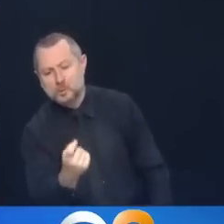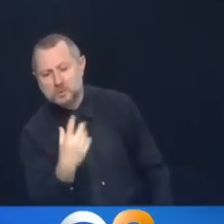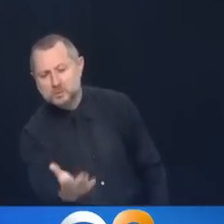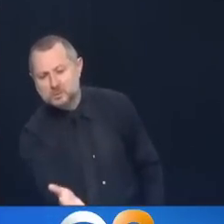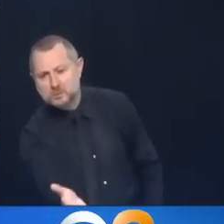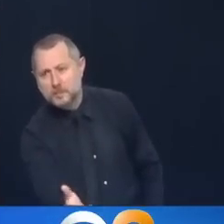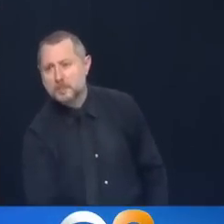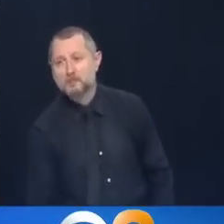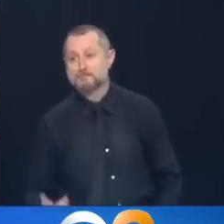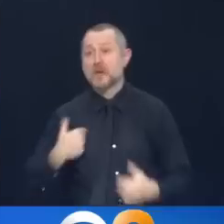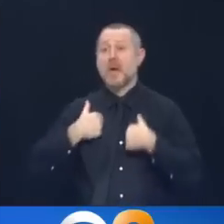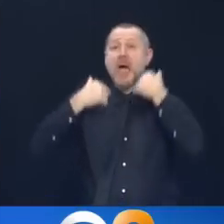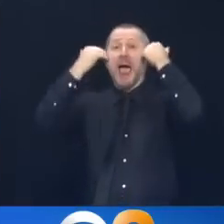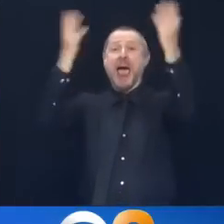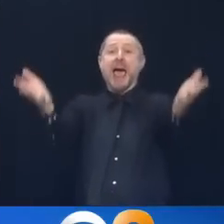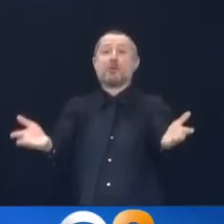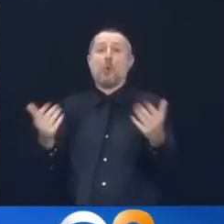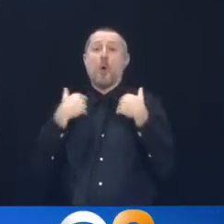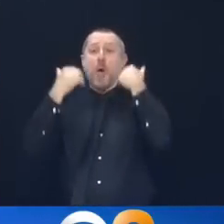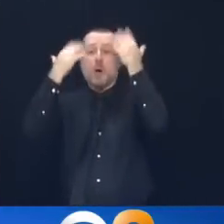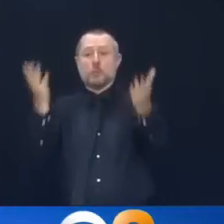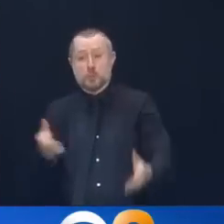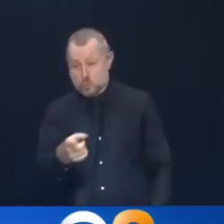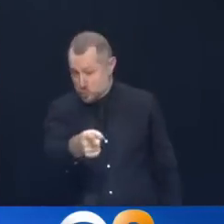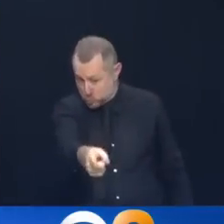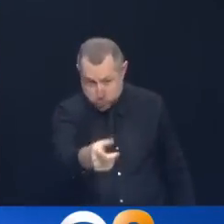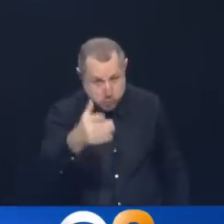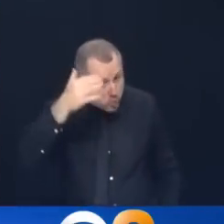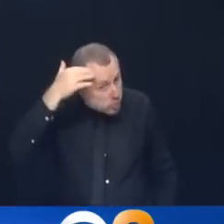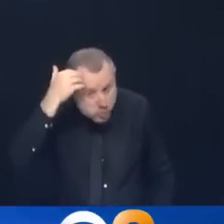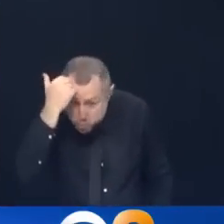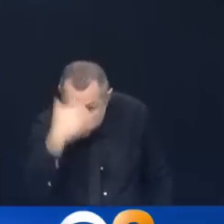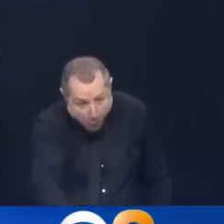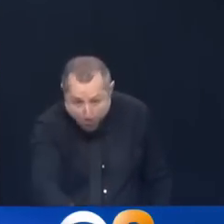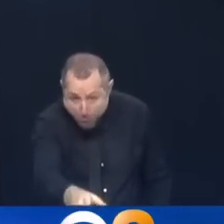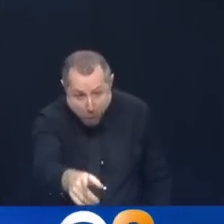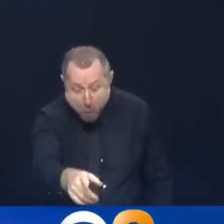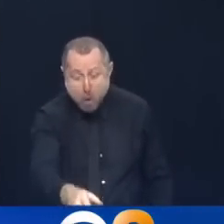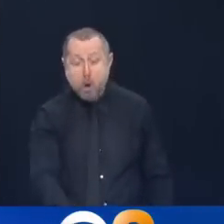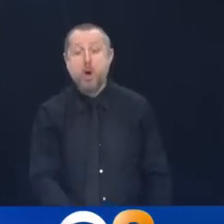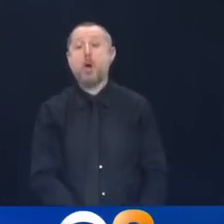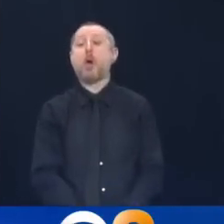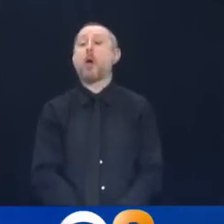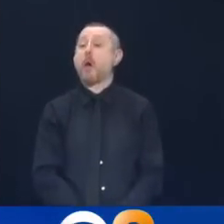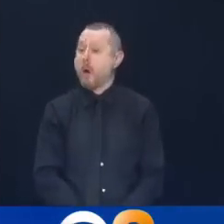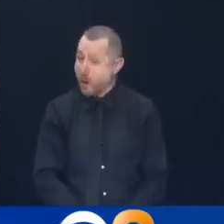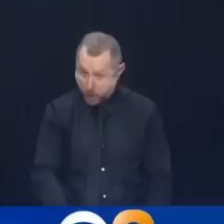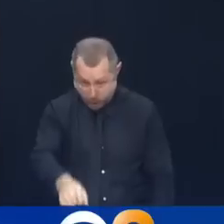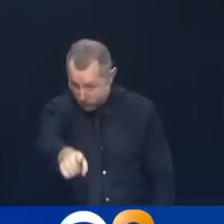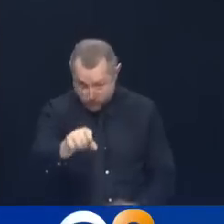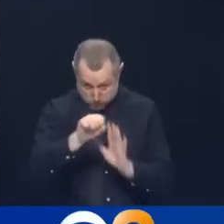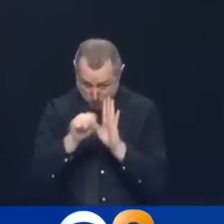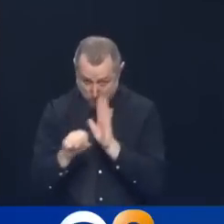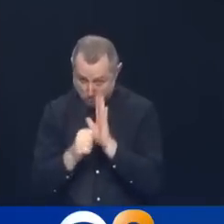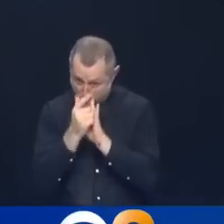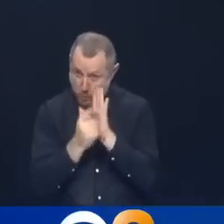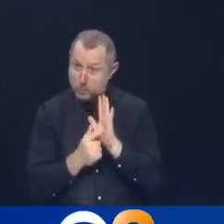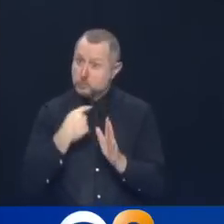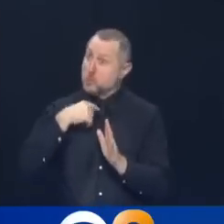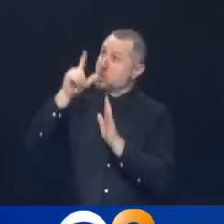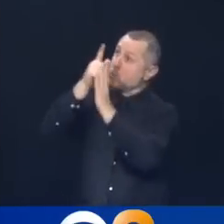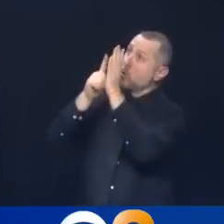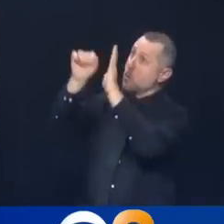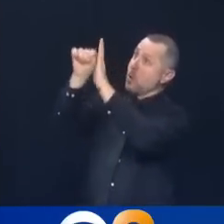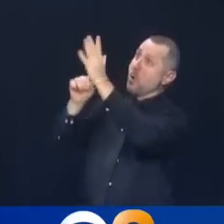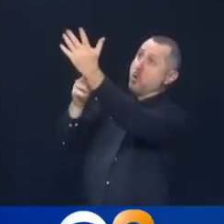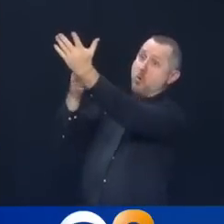I don't know. Oh, you don't know No, that the it- state law governs? So state law would override the New York City's numbers if they say their numbers You are